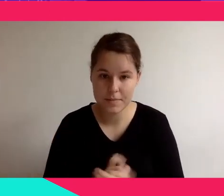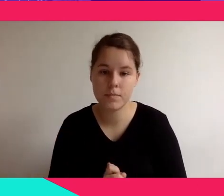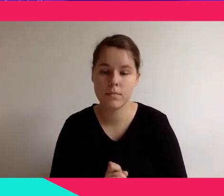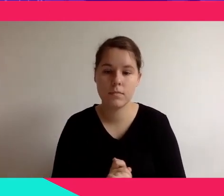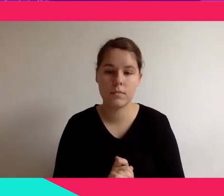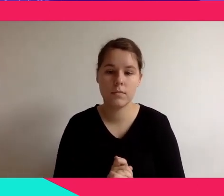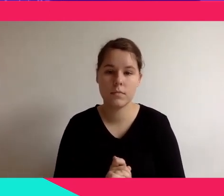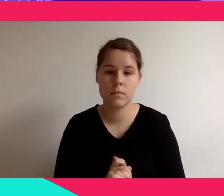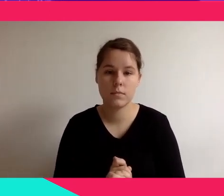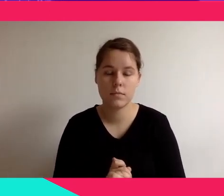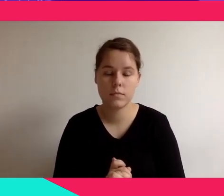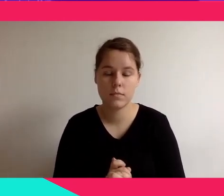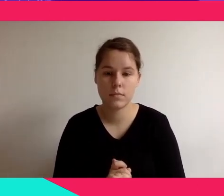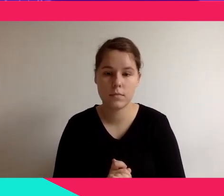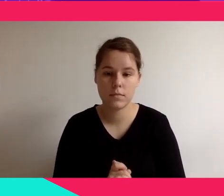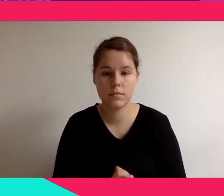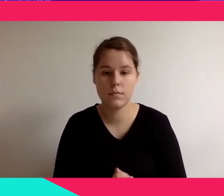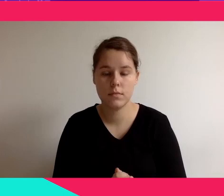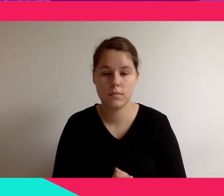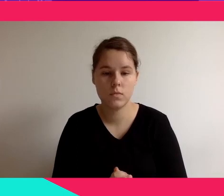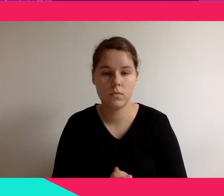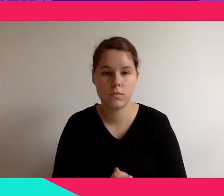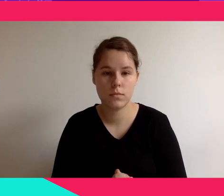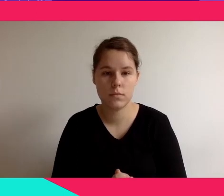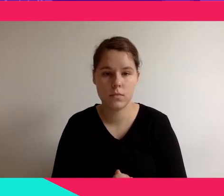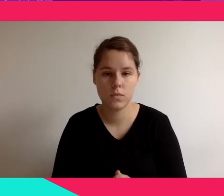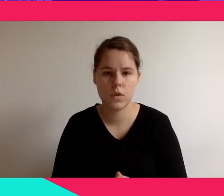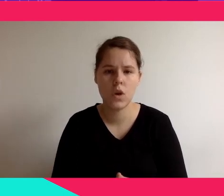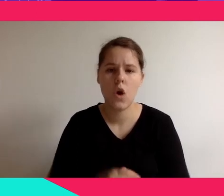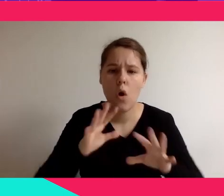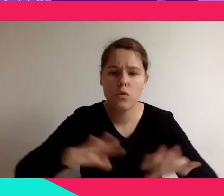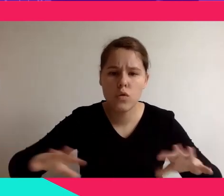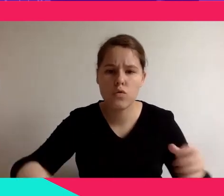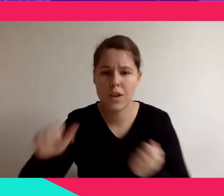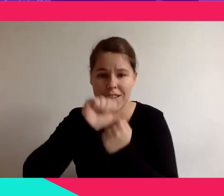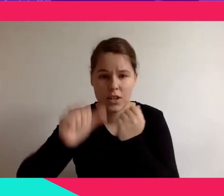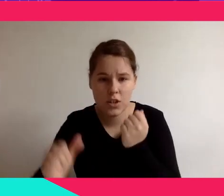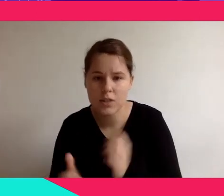in storage, as you can see here, and quite inaccessible to the public.